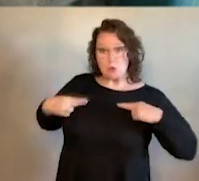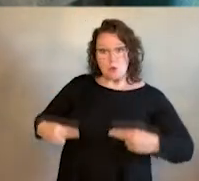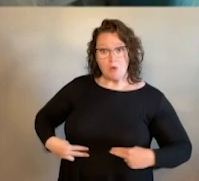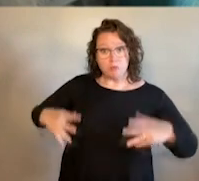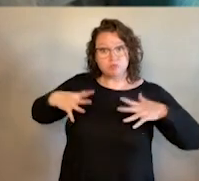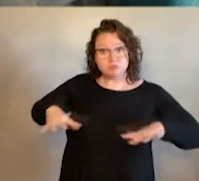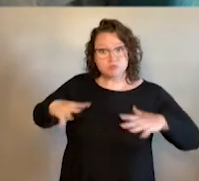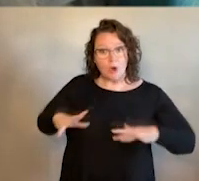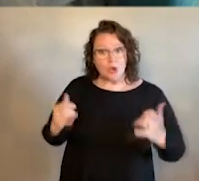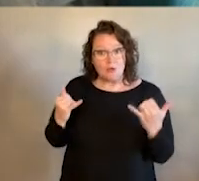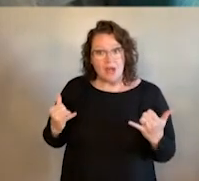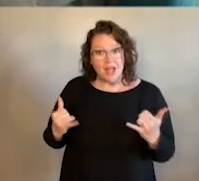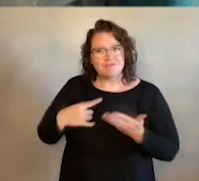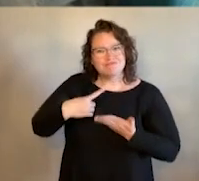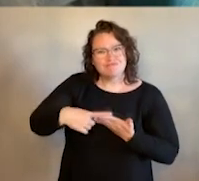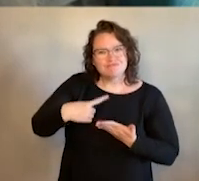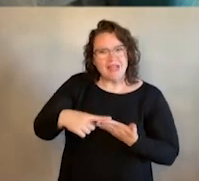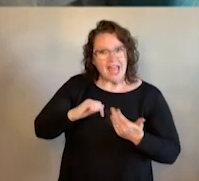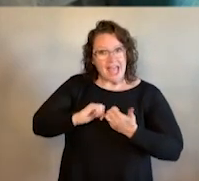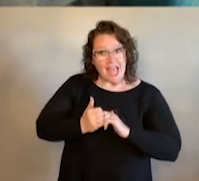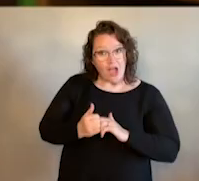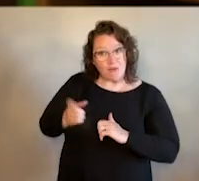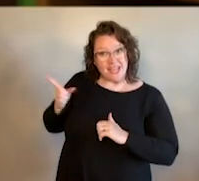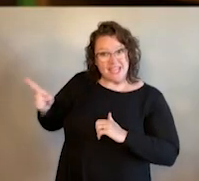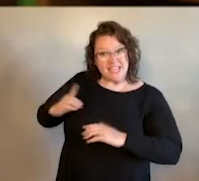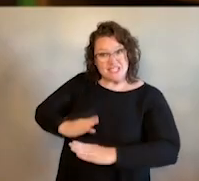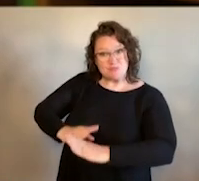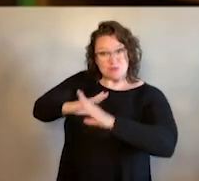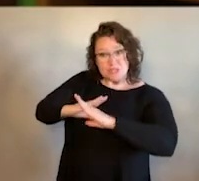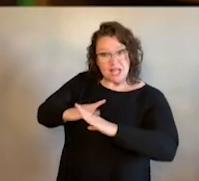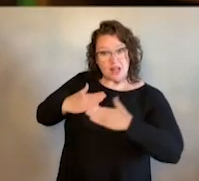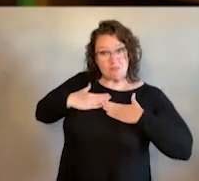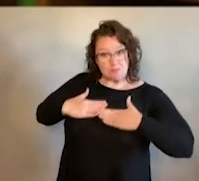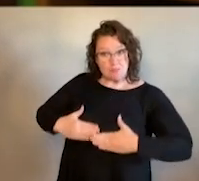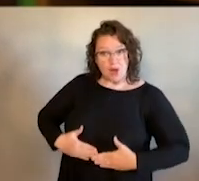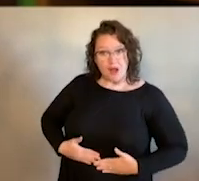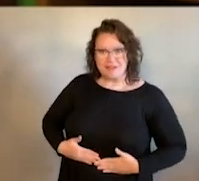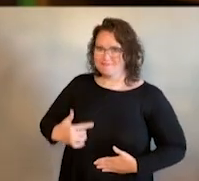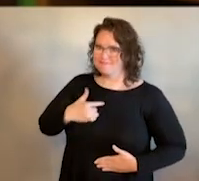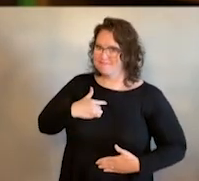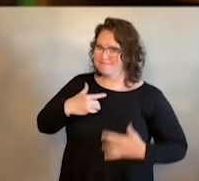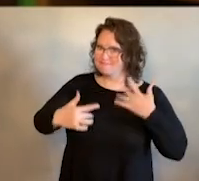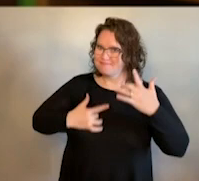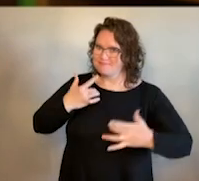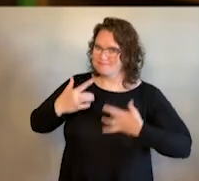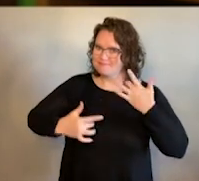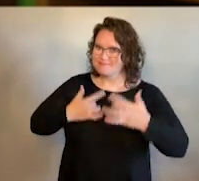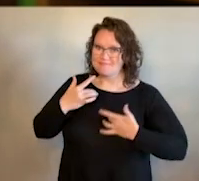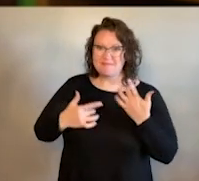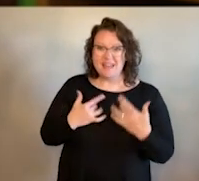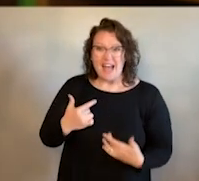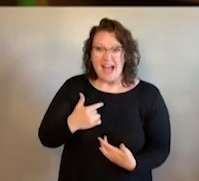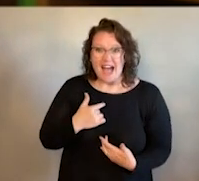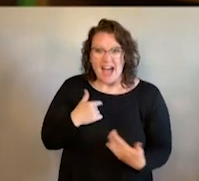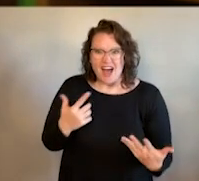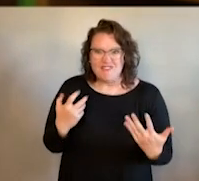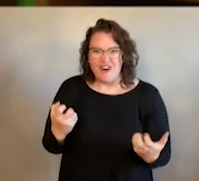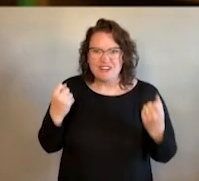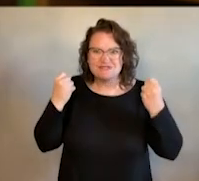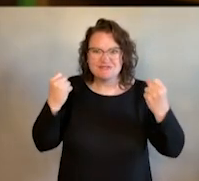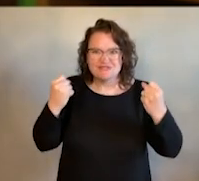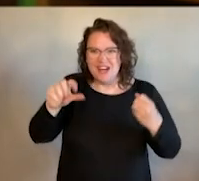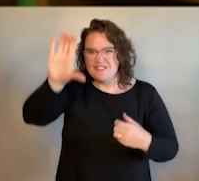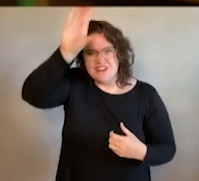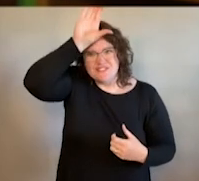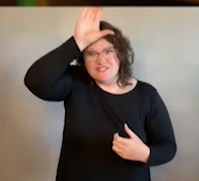talk to us about all the ways that he's protected. And I could not be more excited. All I ever wanted to do was drive a